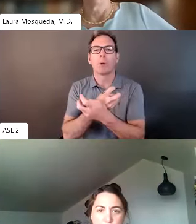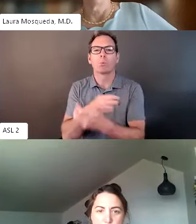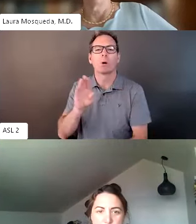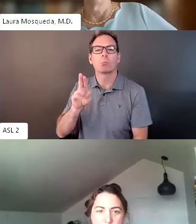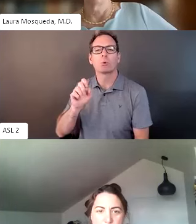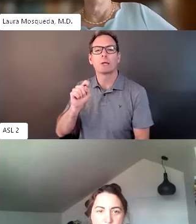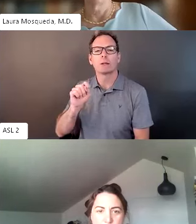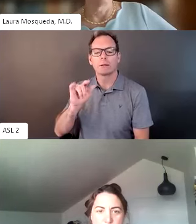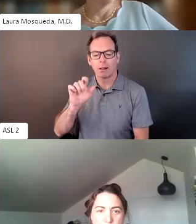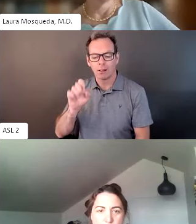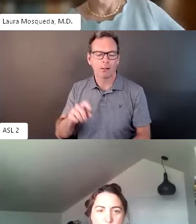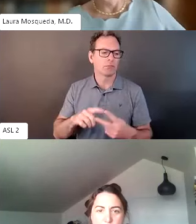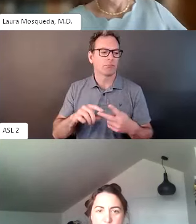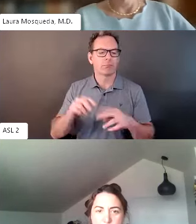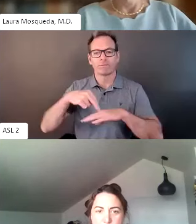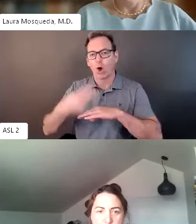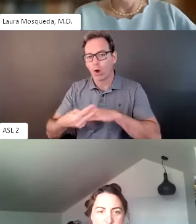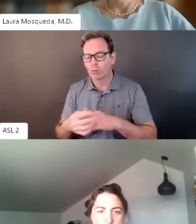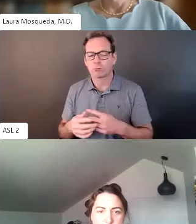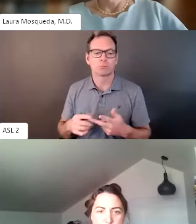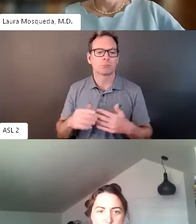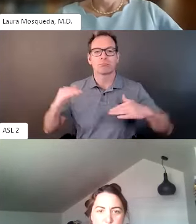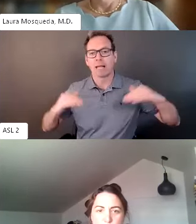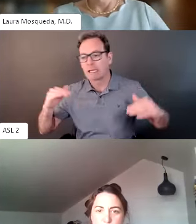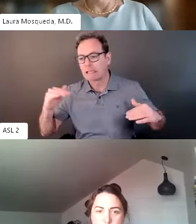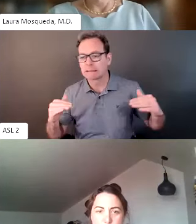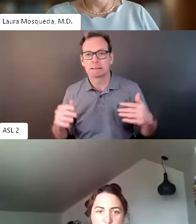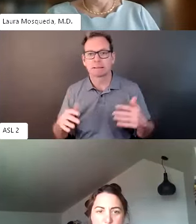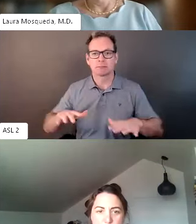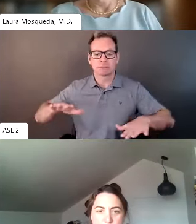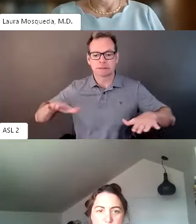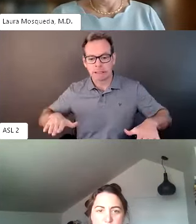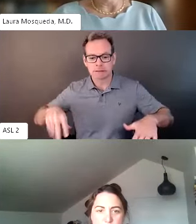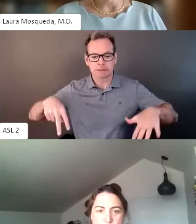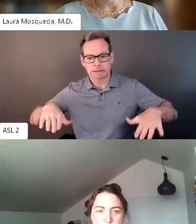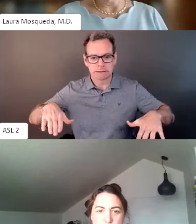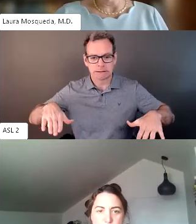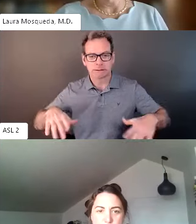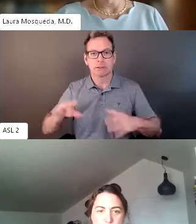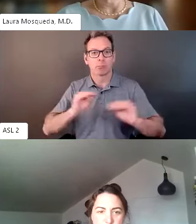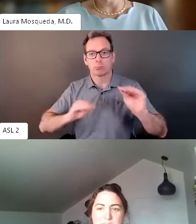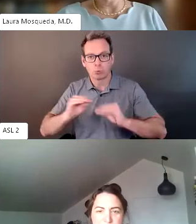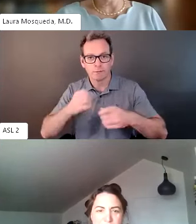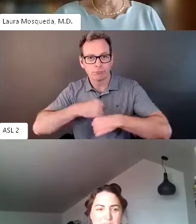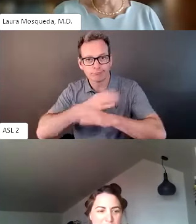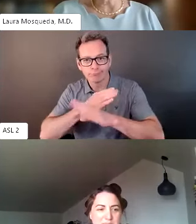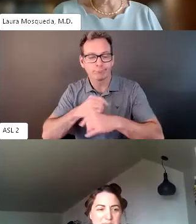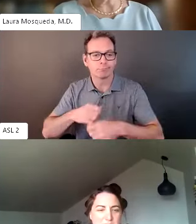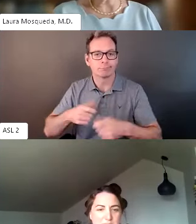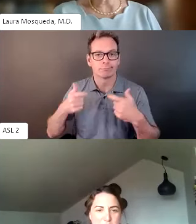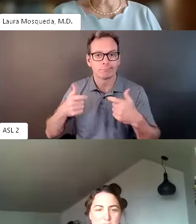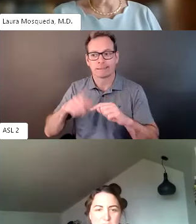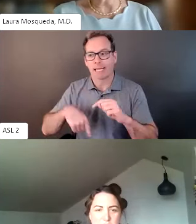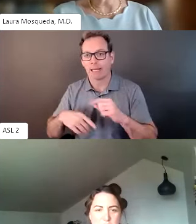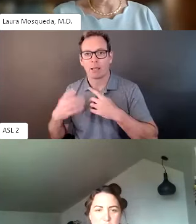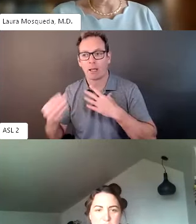injuries, chronic pain, balance, stabilization, mobility challenges. Awesome. This is you